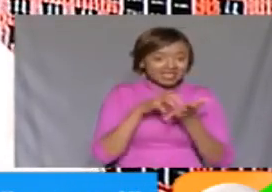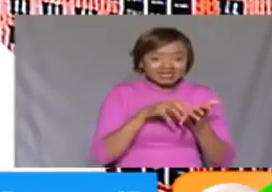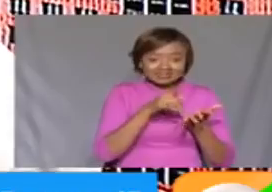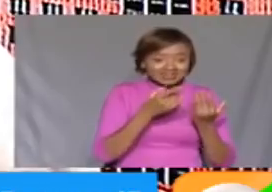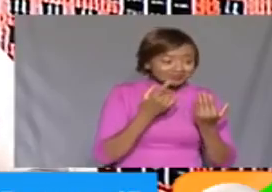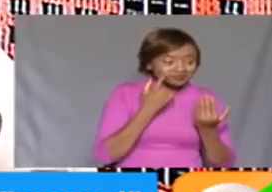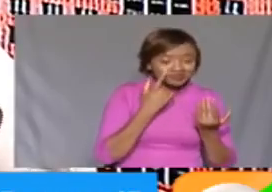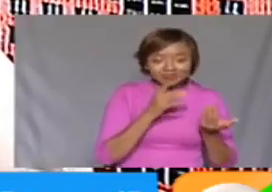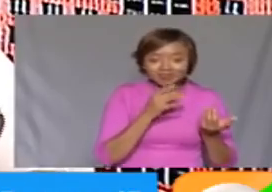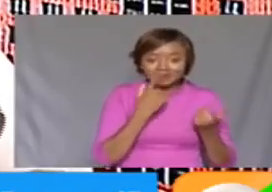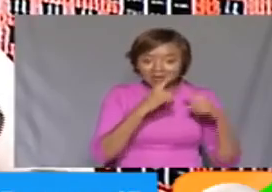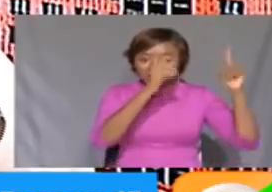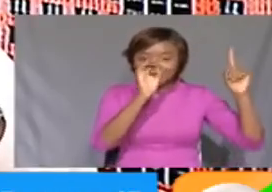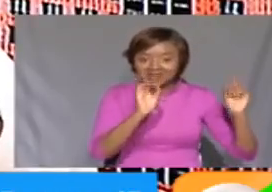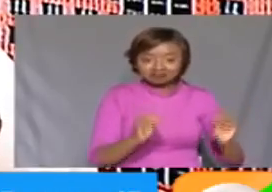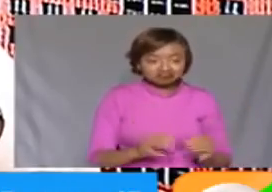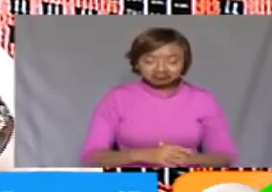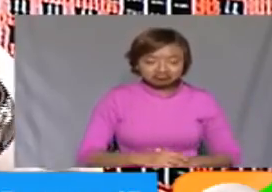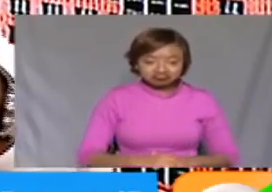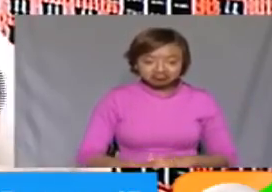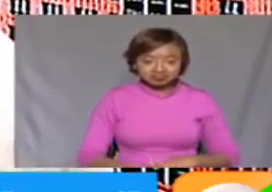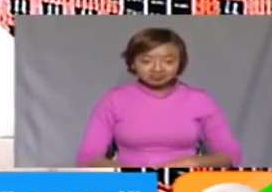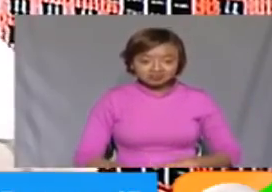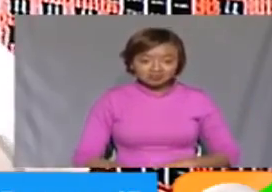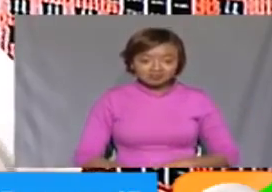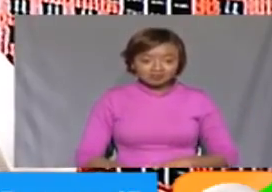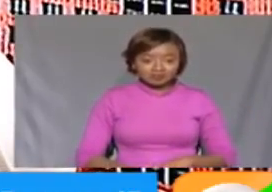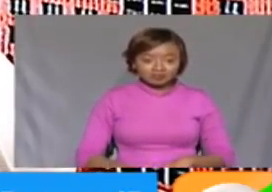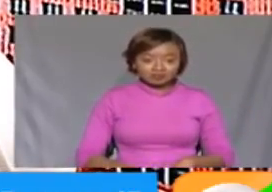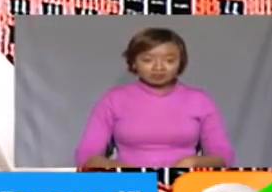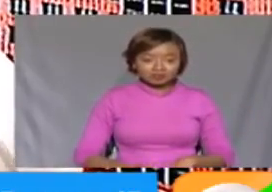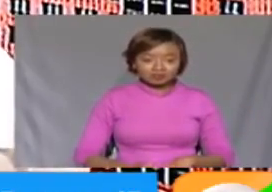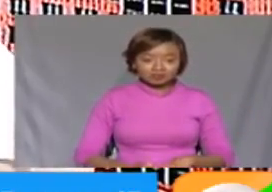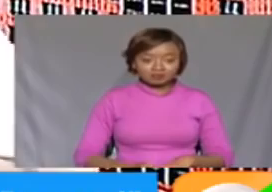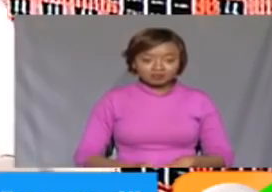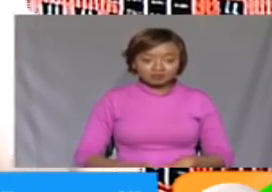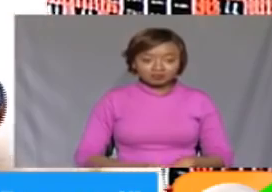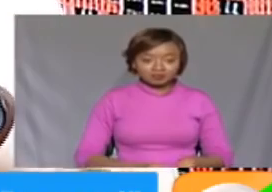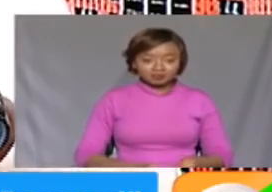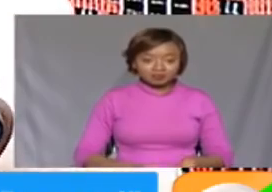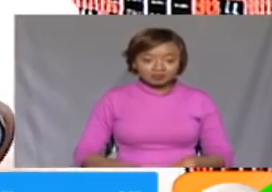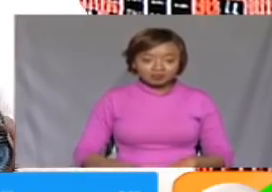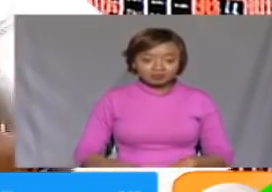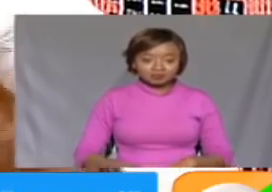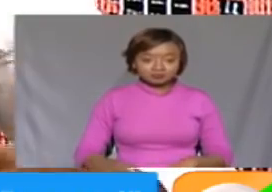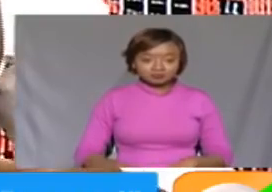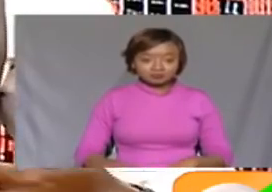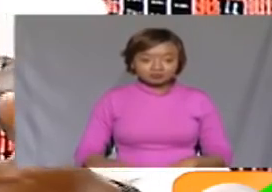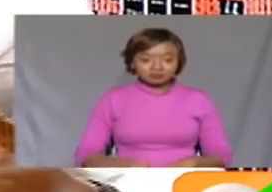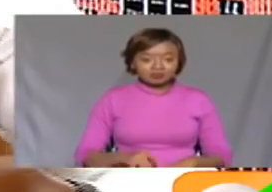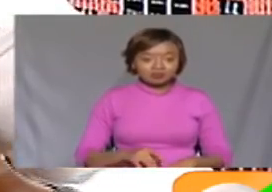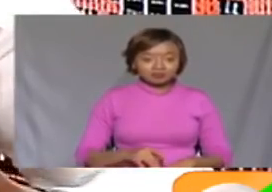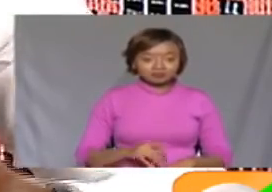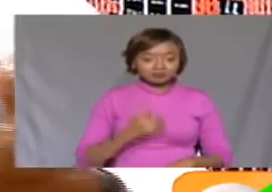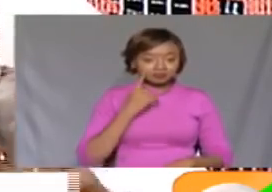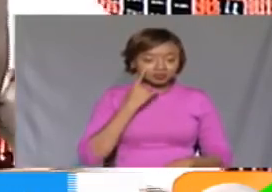if you remember, there was quite a bit of a lockdown in this town when he was being taken to court. Because that is a politician's